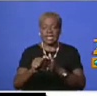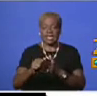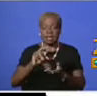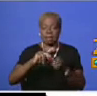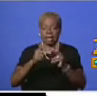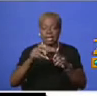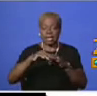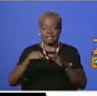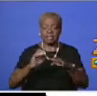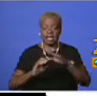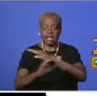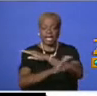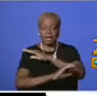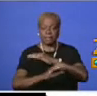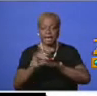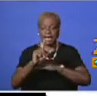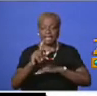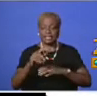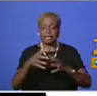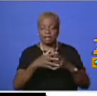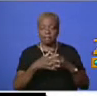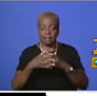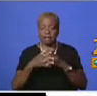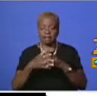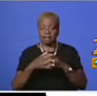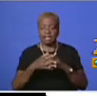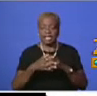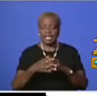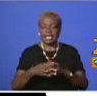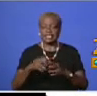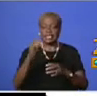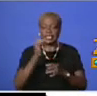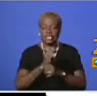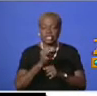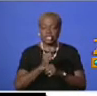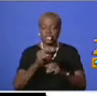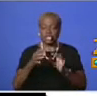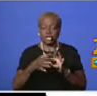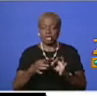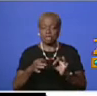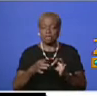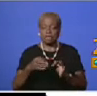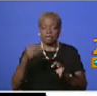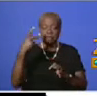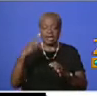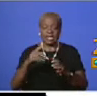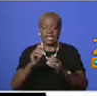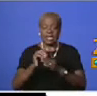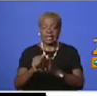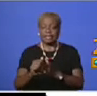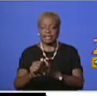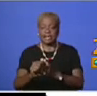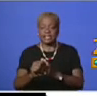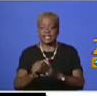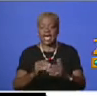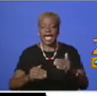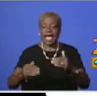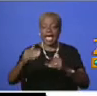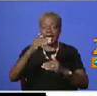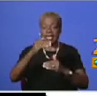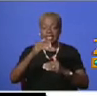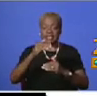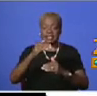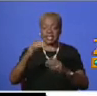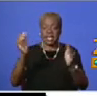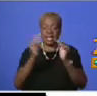in the Caribbean and Latin America, and labeled the institution a perennial leader that exemplifies the highest commitment to